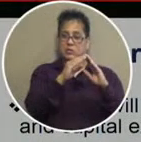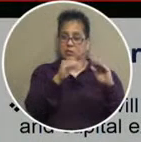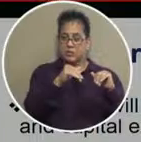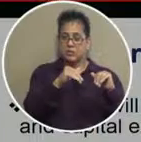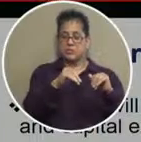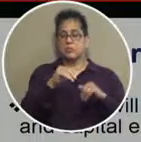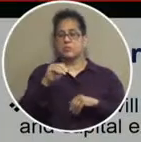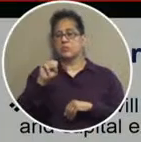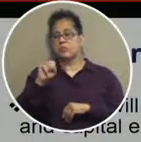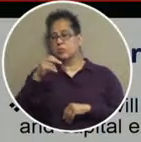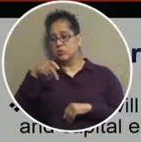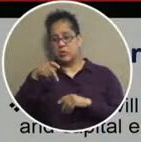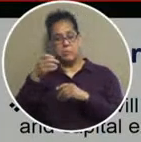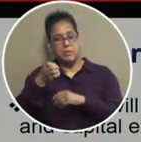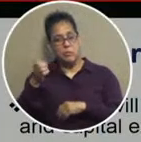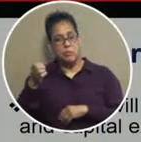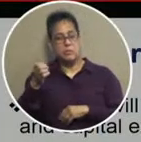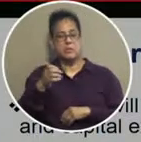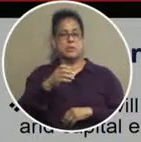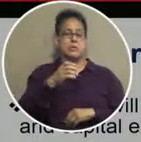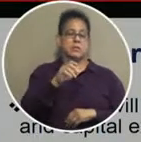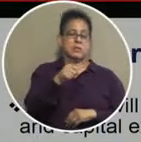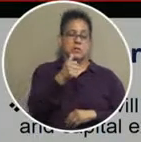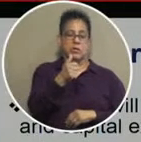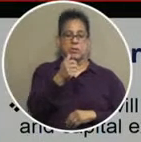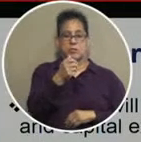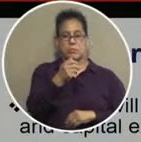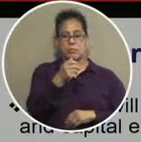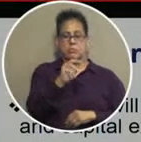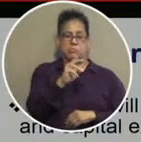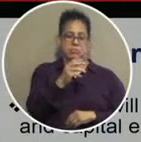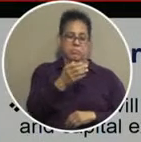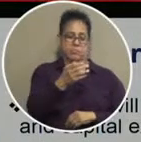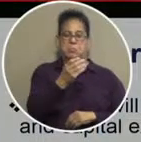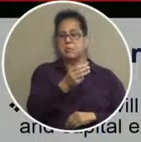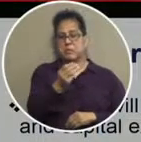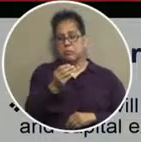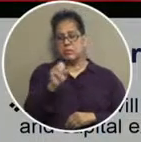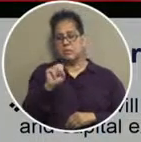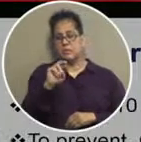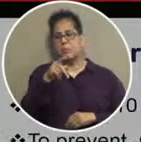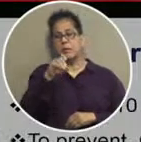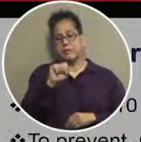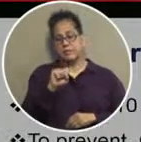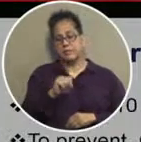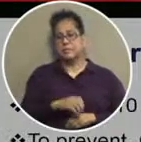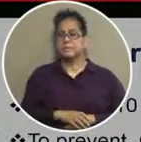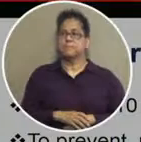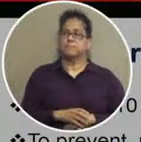shop equipment, and then also some related supplies and materials. Next slide.